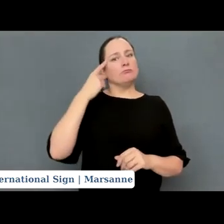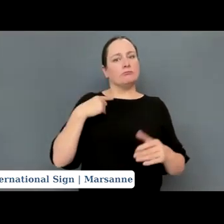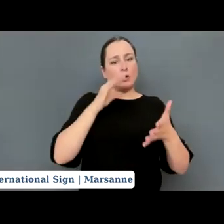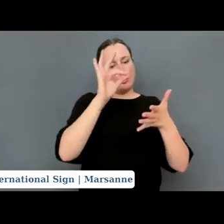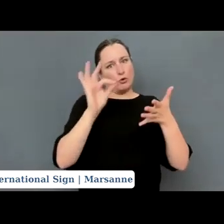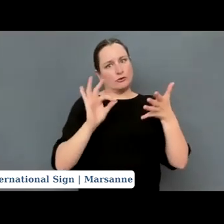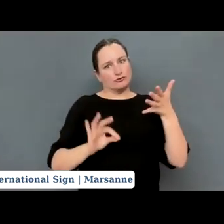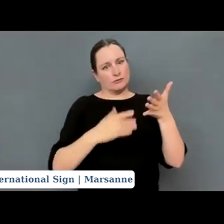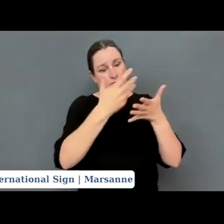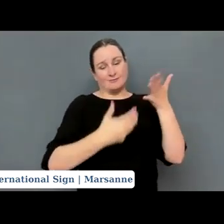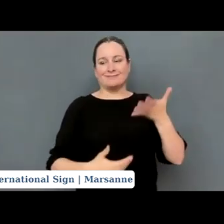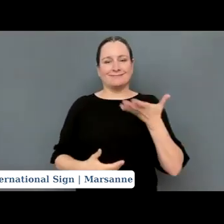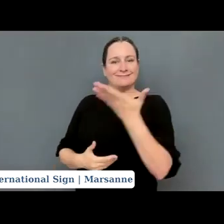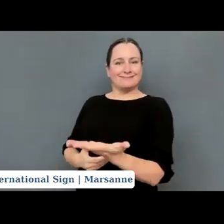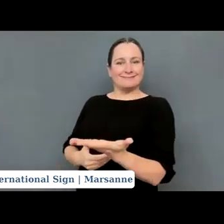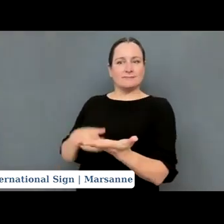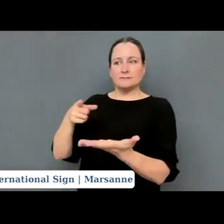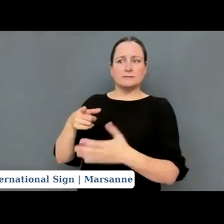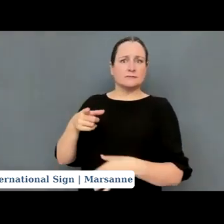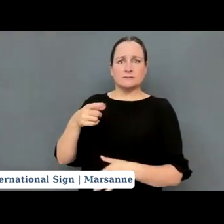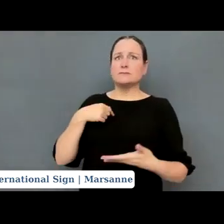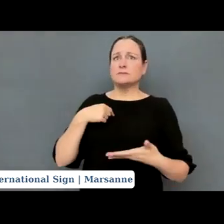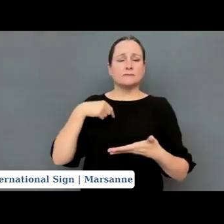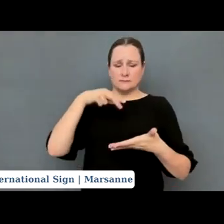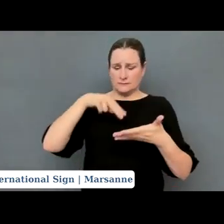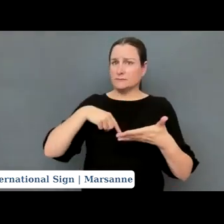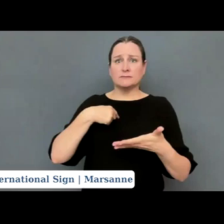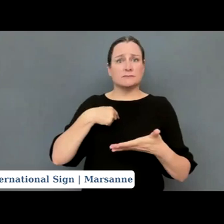there are beneficiaries that do write and read.